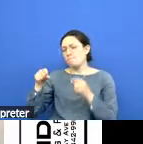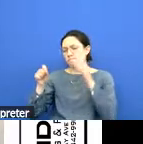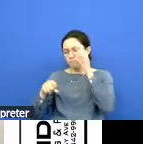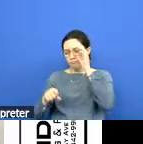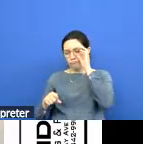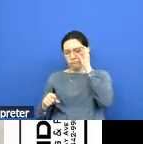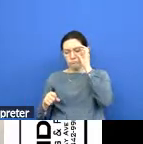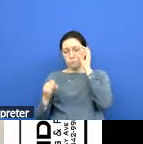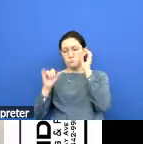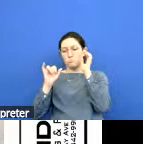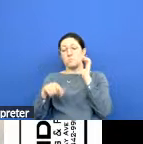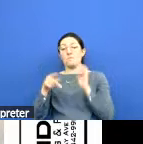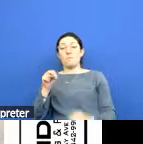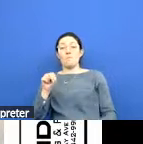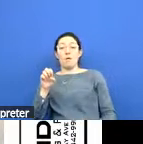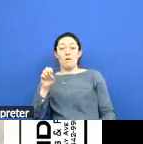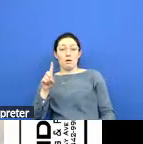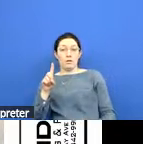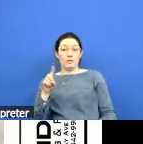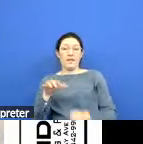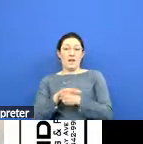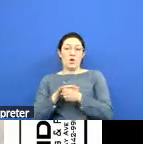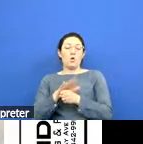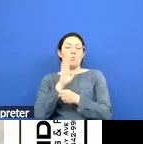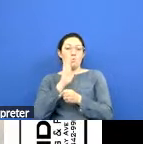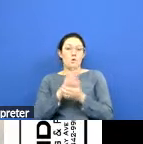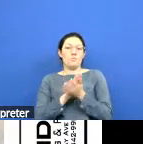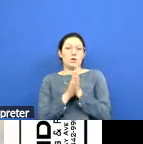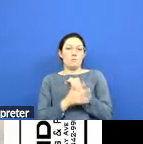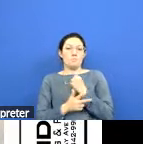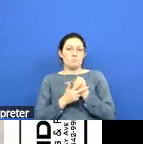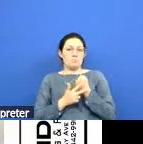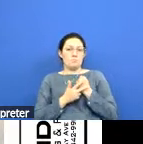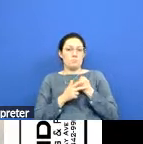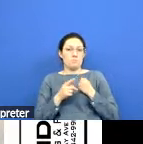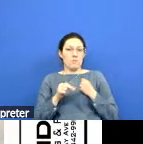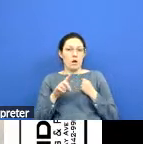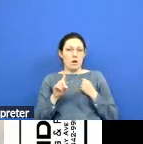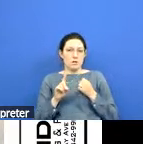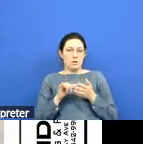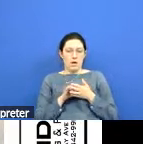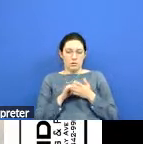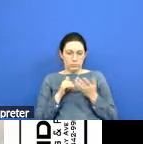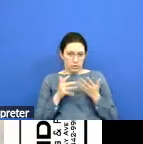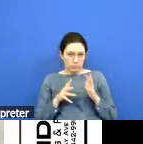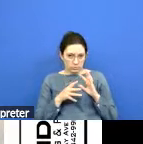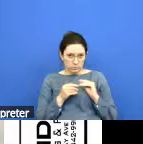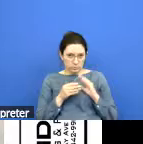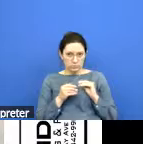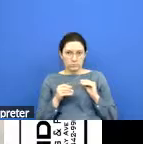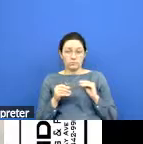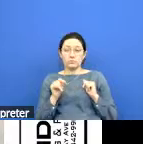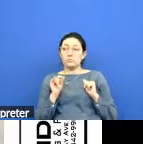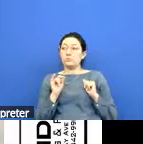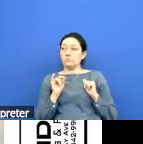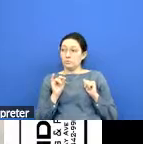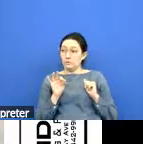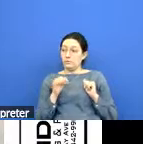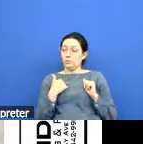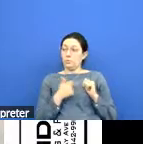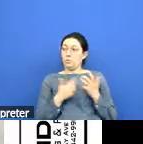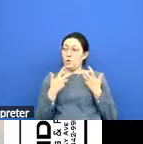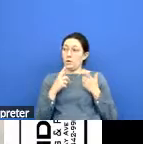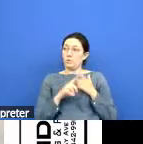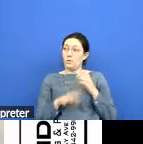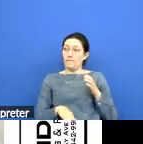that pond area, the part that's gonna be a stormwater pond, this goes back to what I'm saying. To get the necessary volume, if I have